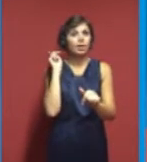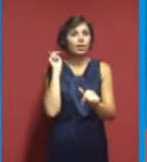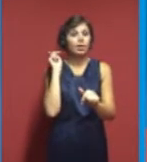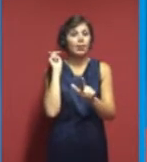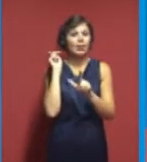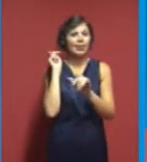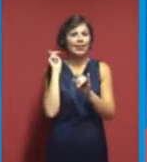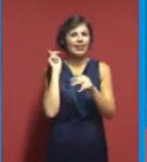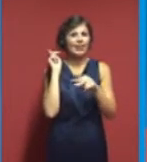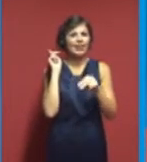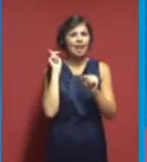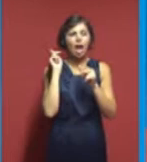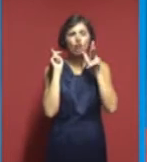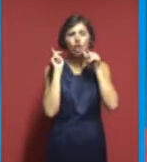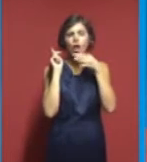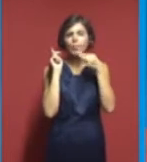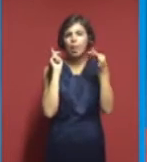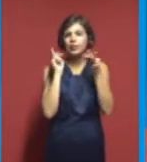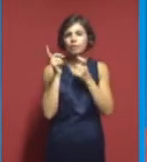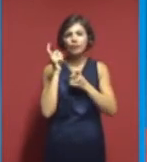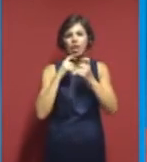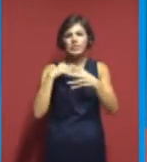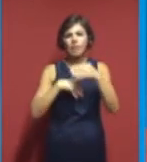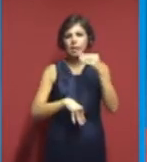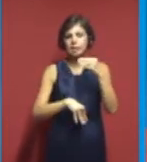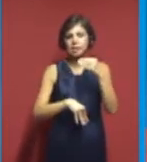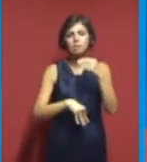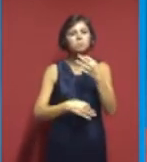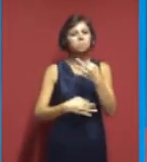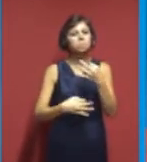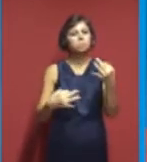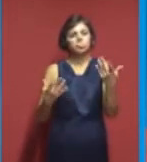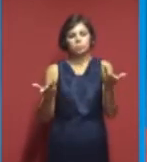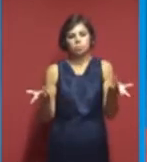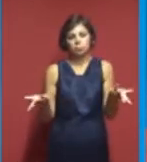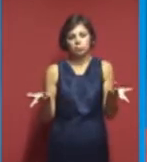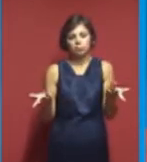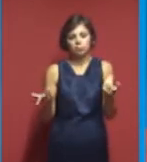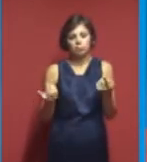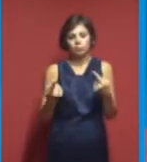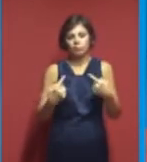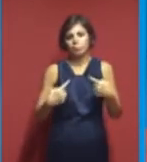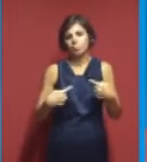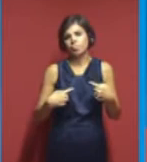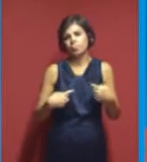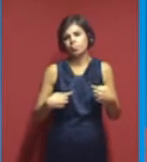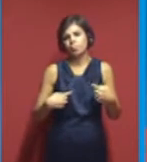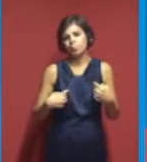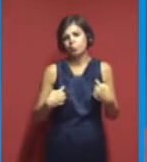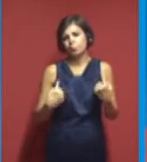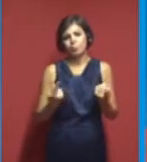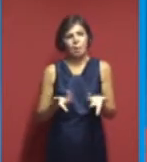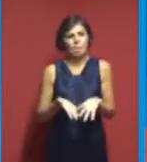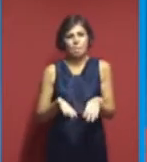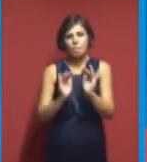beautiful, by the way. So basically, we have been constructed a world until until today, that we have personal computers, we have the ability